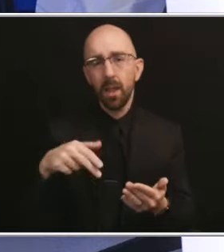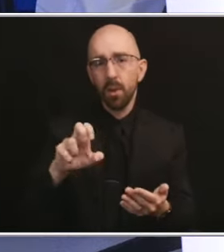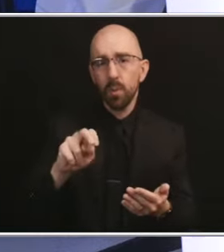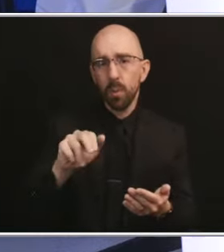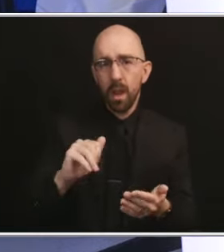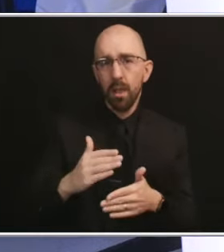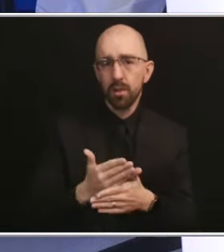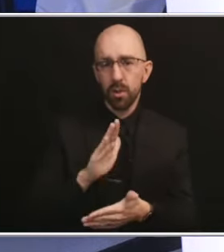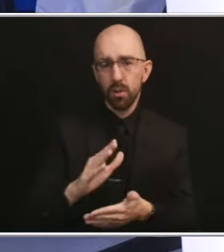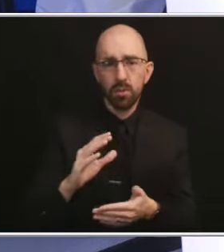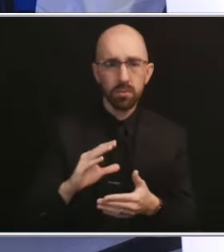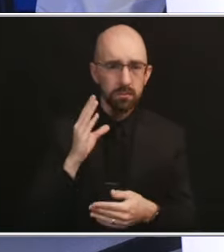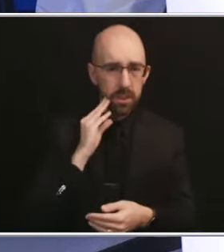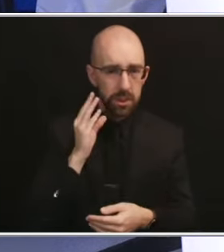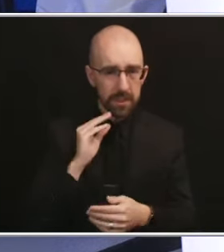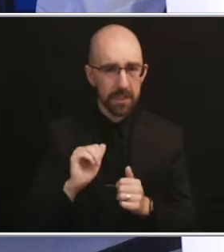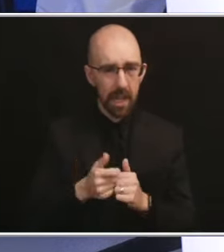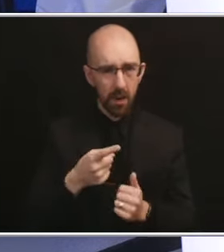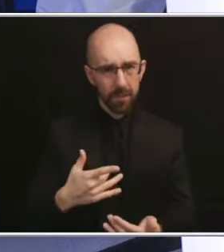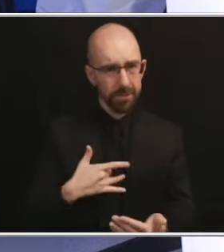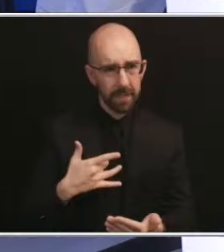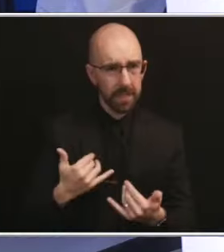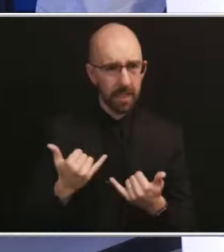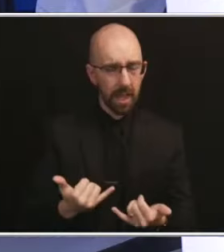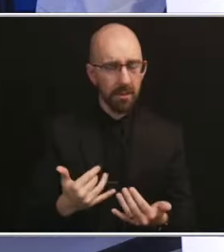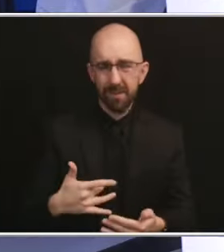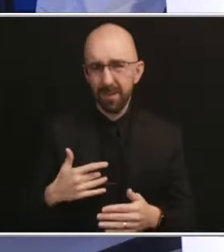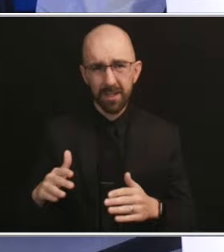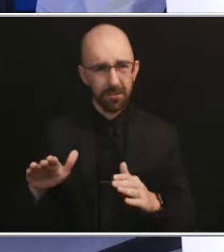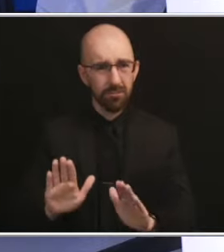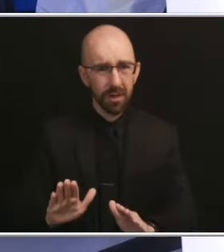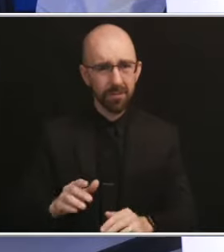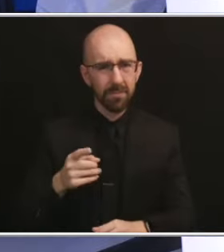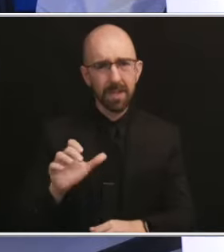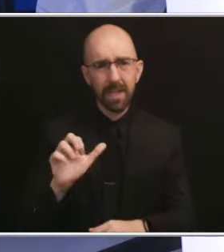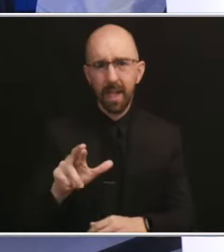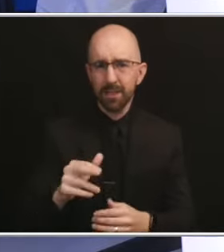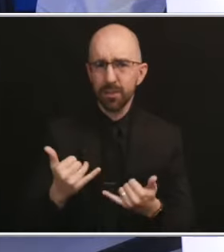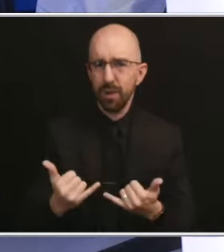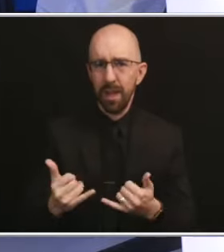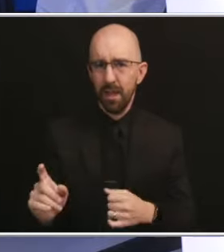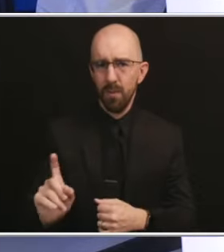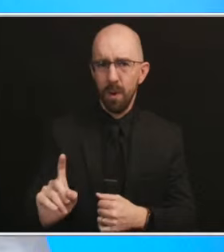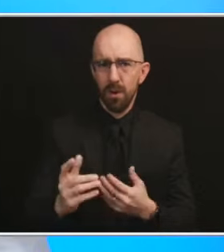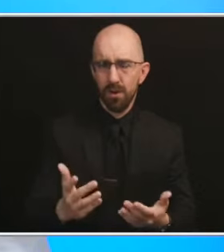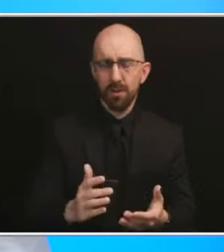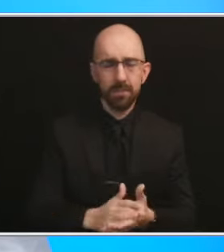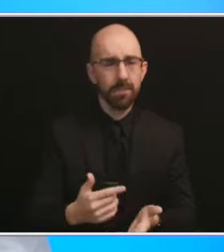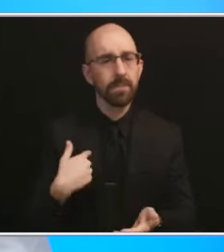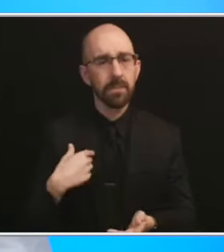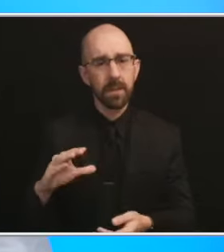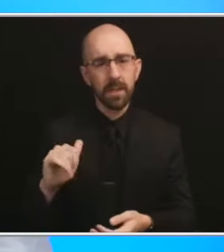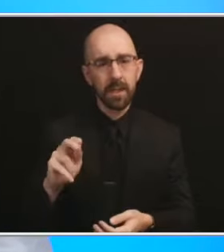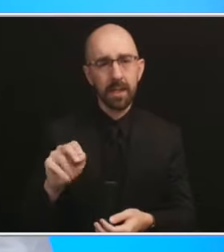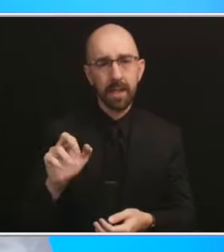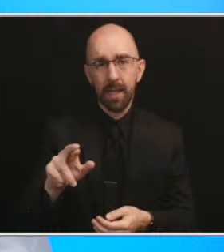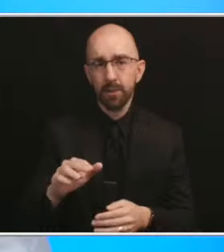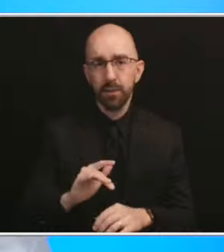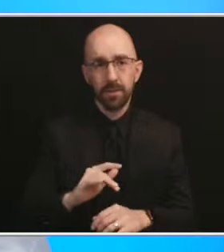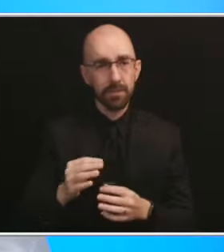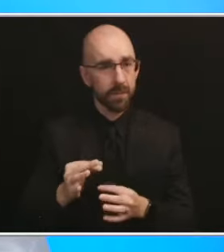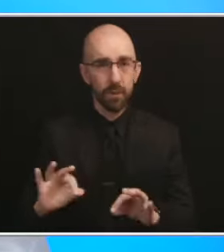you are feeling. How are you feeling? I'm feeling great. Where does your cancer stand today? I'm cancer-free, or I think people call